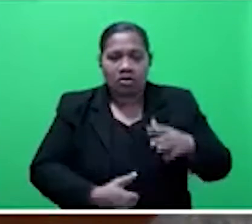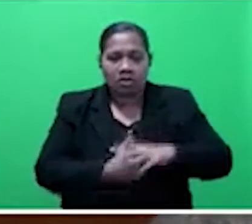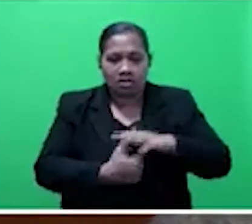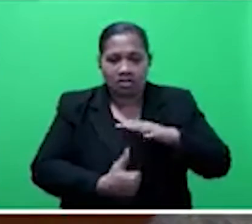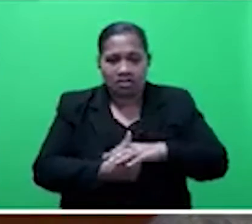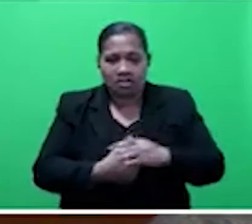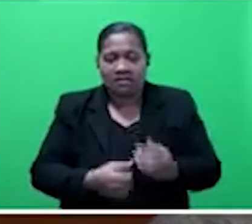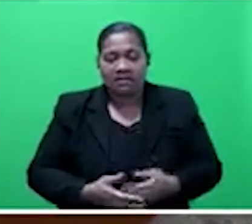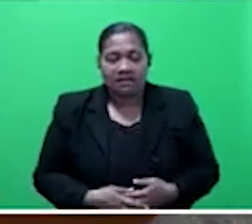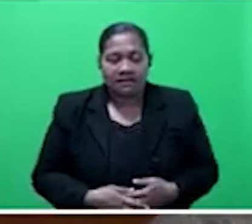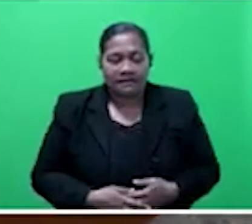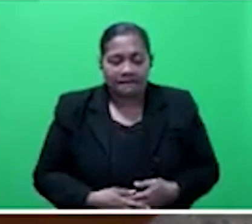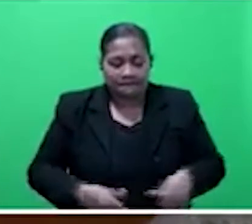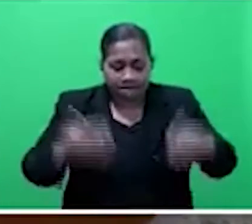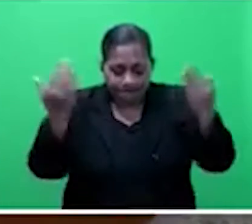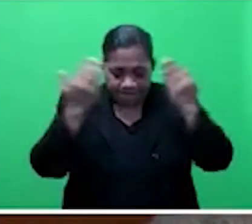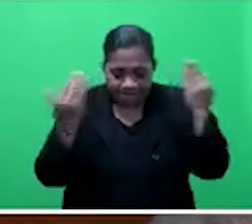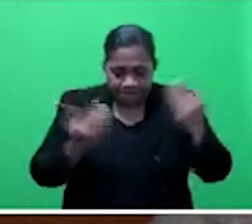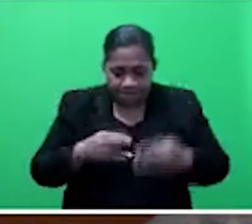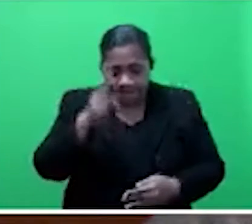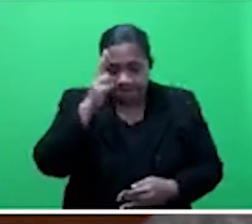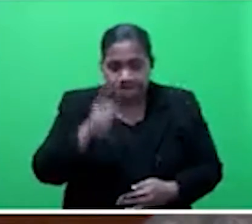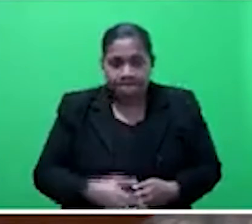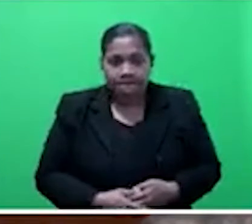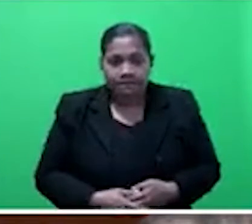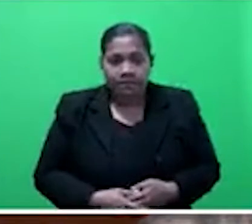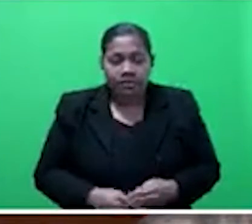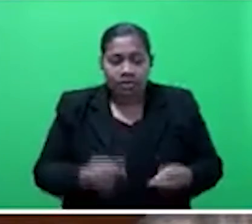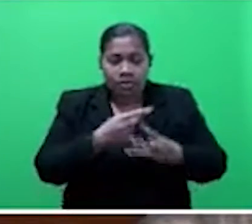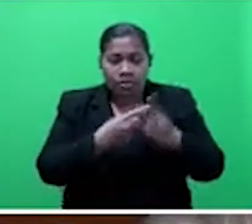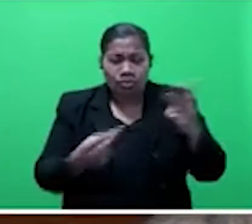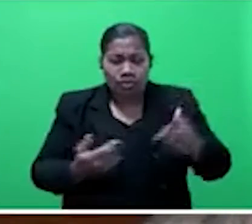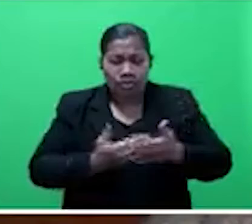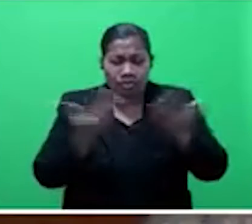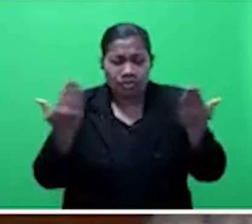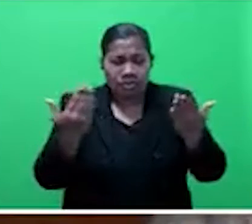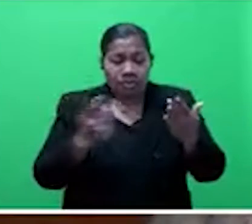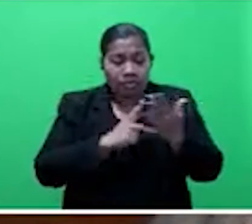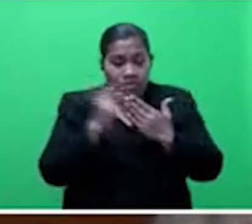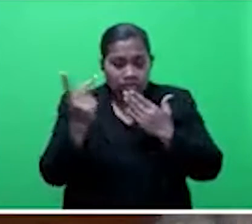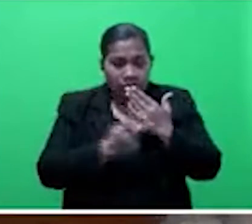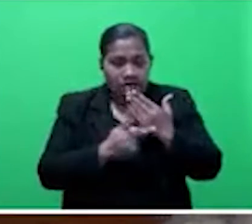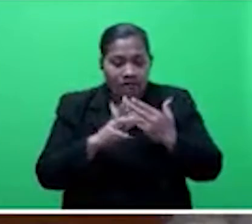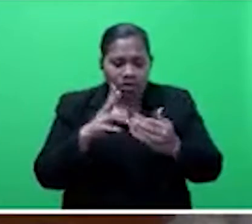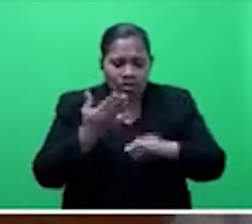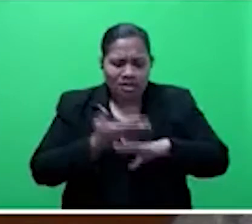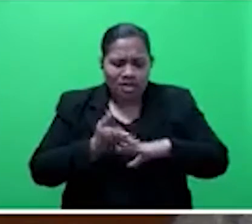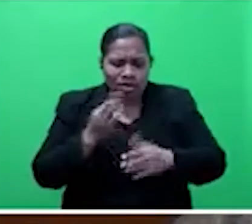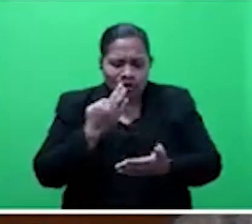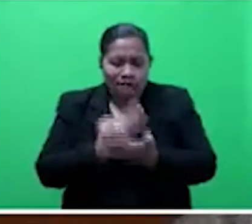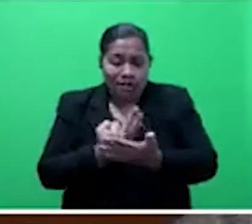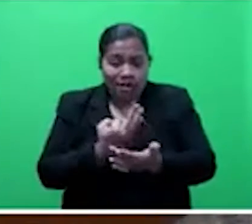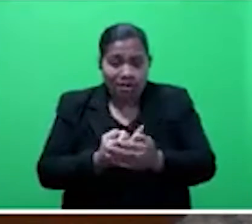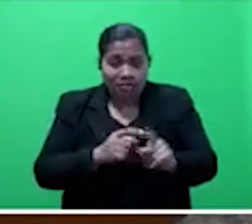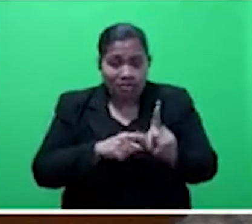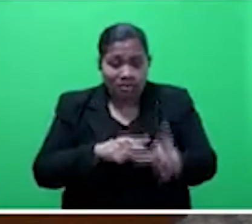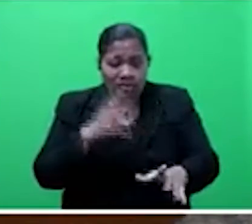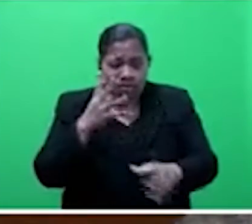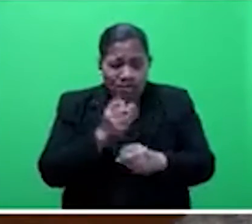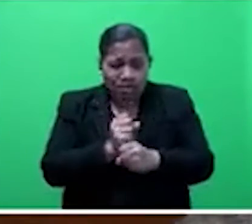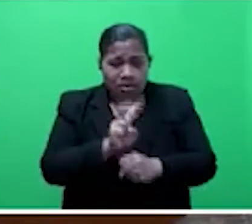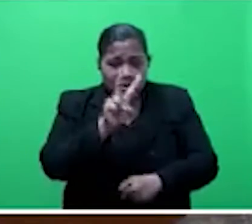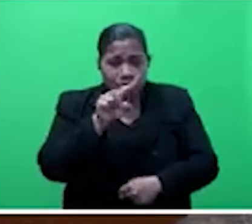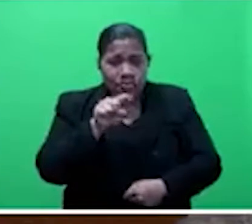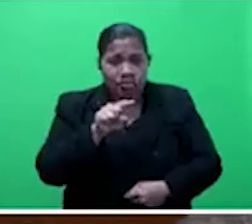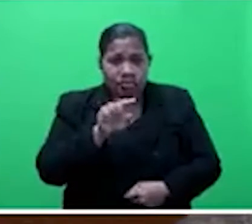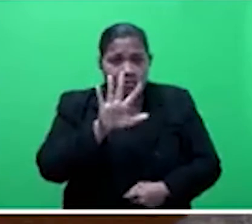Mr. Speaker, sir, three major capital projects earmarked for the ministry for the new financial year with a total of